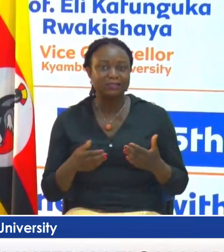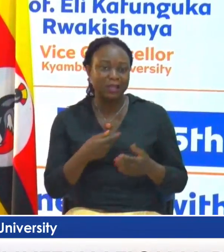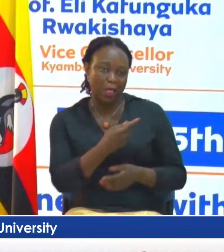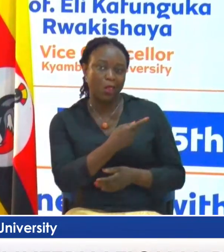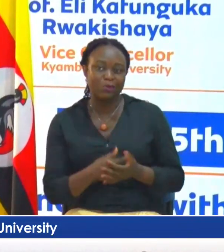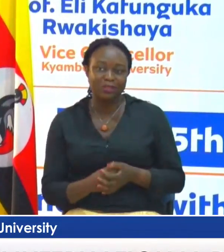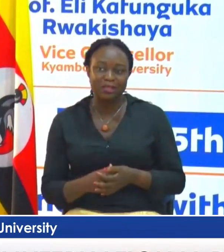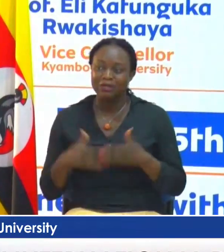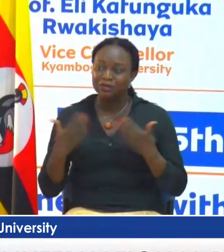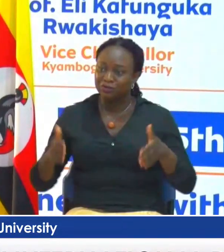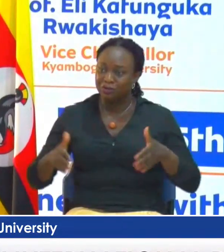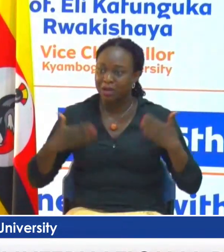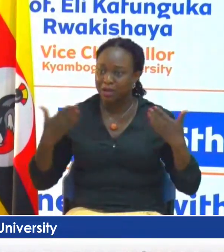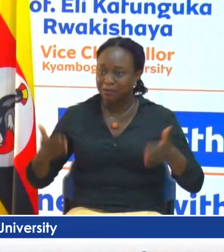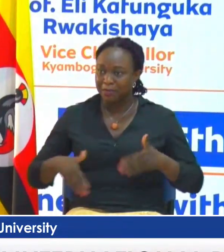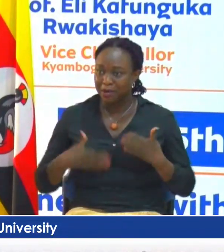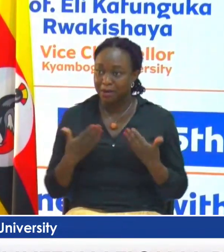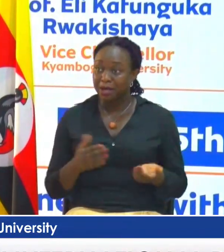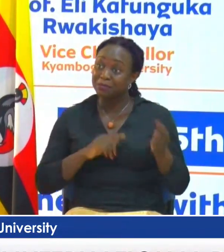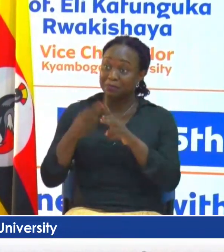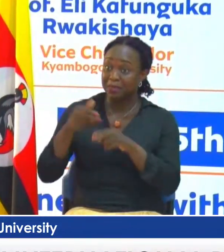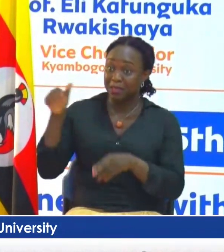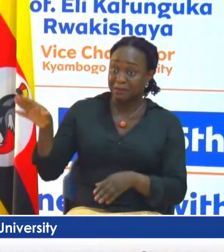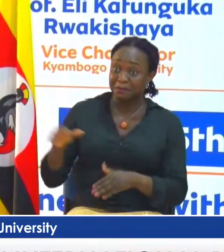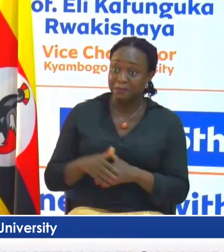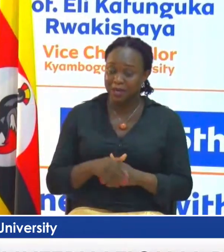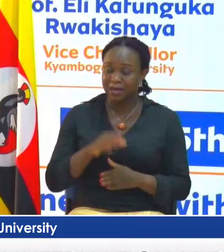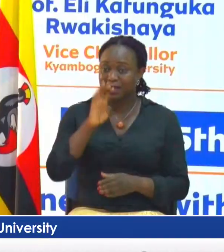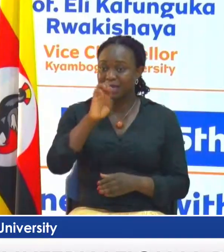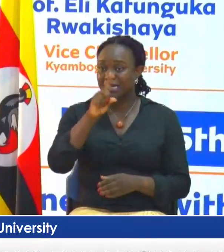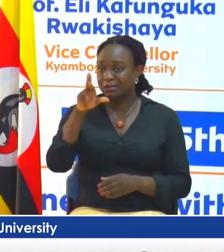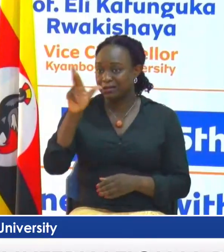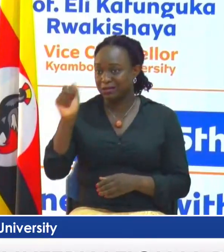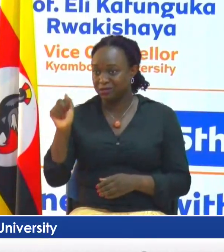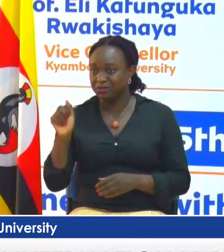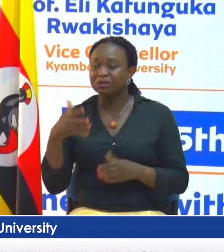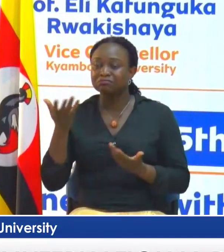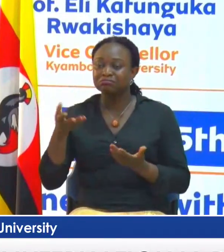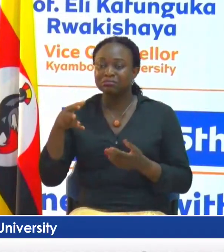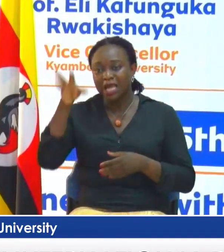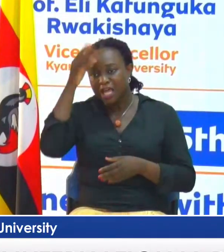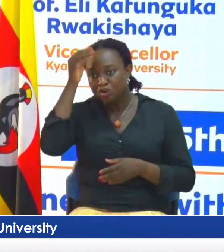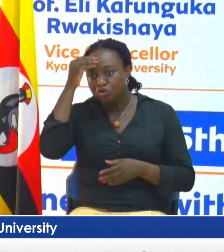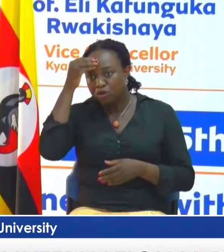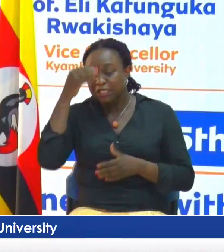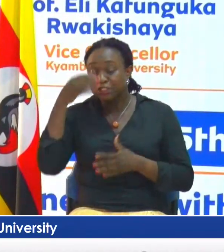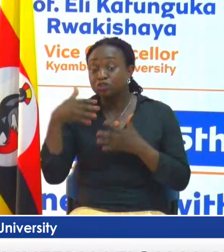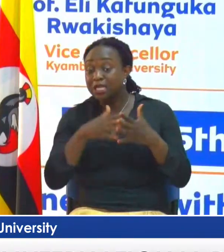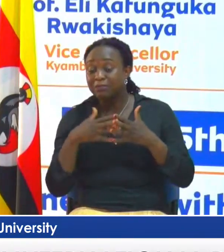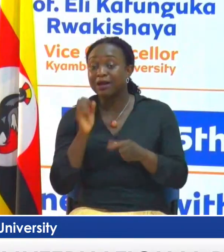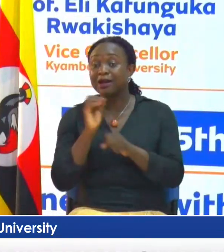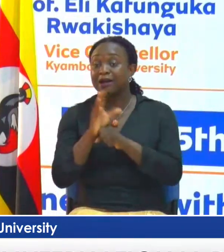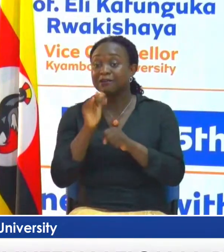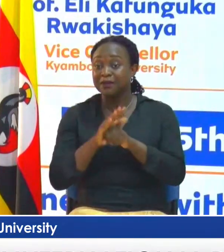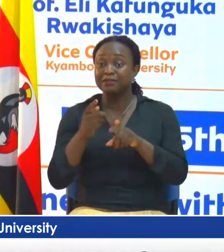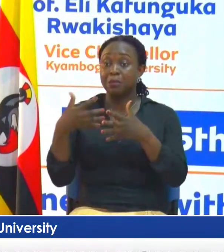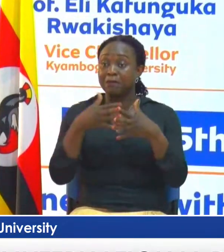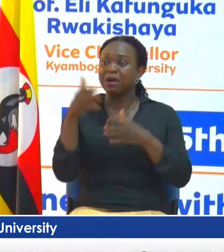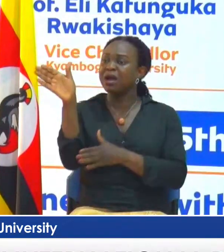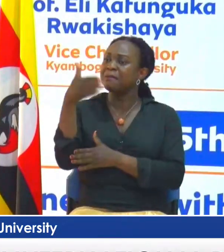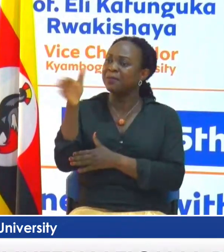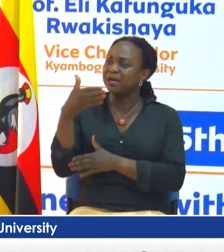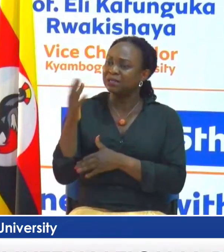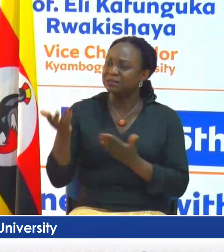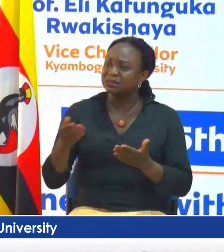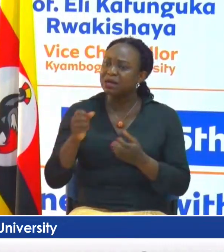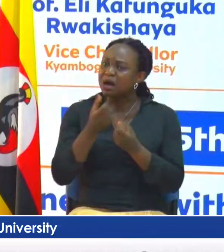Maureen. I'm very happy to be here with you. My name is Ezra Nwenyine. I'm the Education USA advisor from the US Embassy. How many of you know